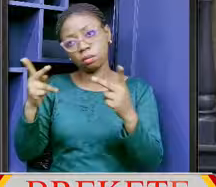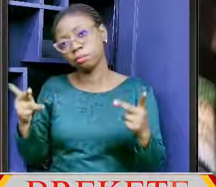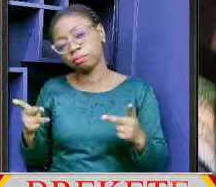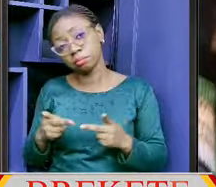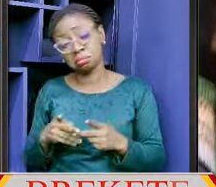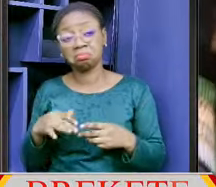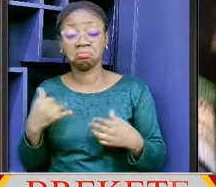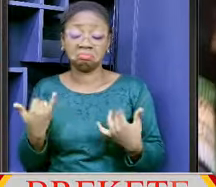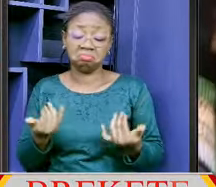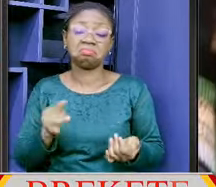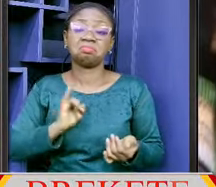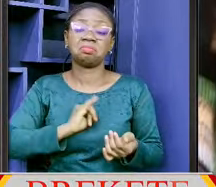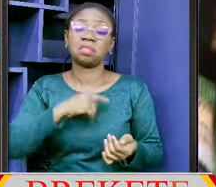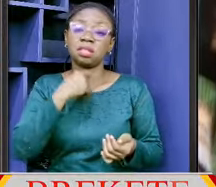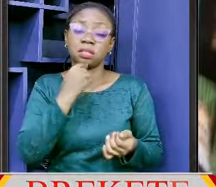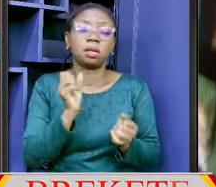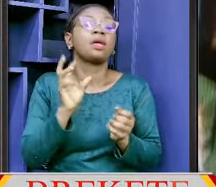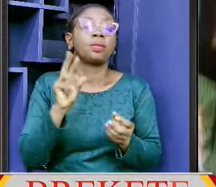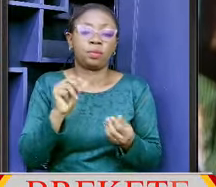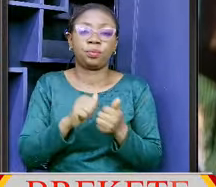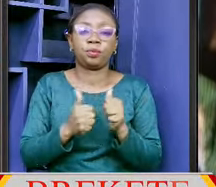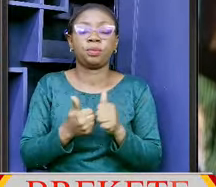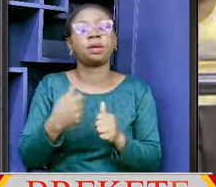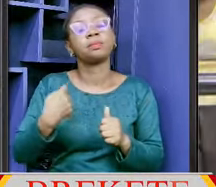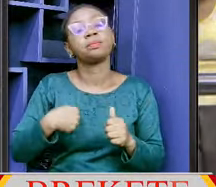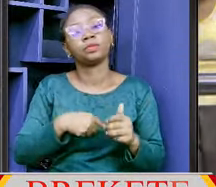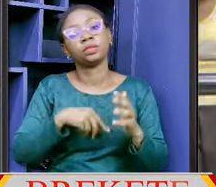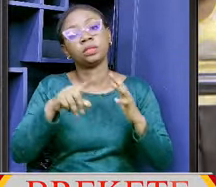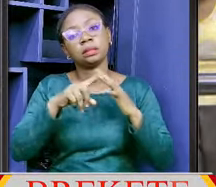problem. So we started the sharing.